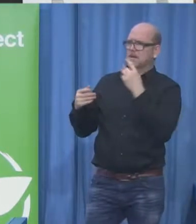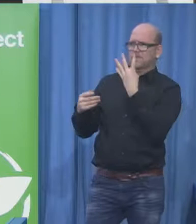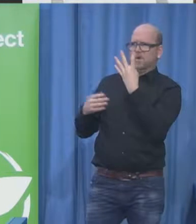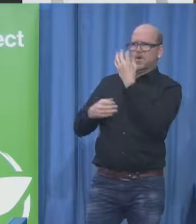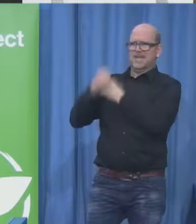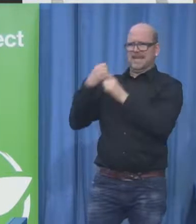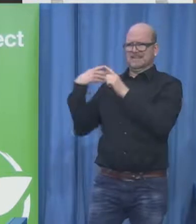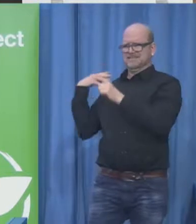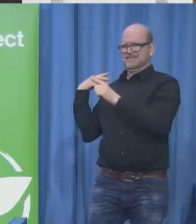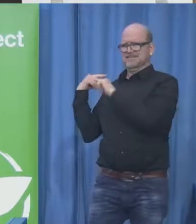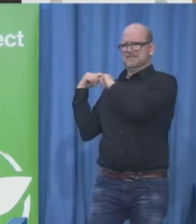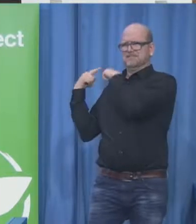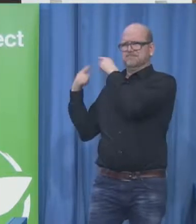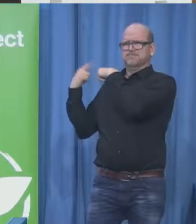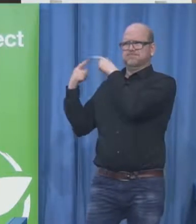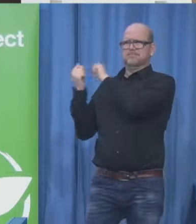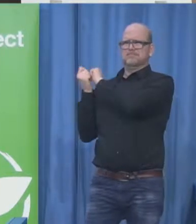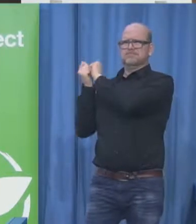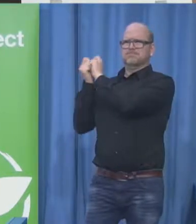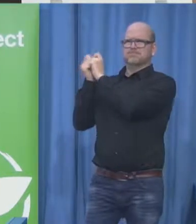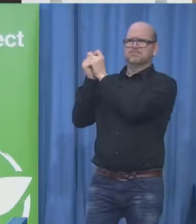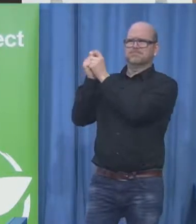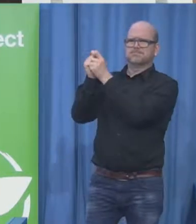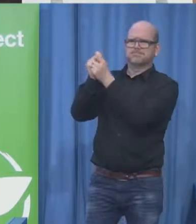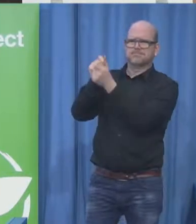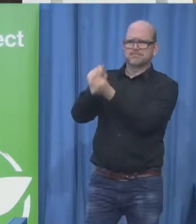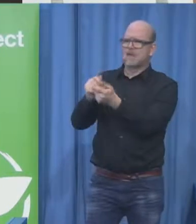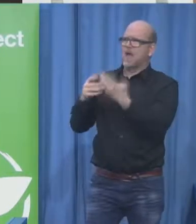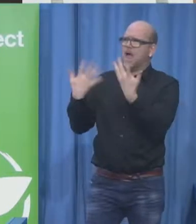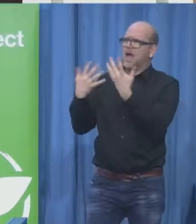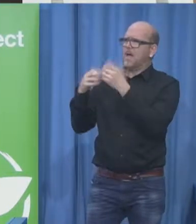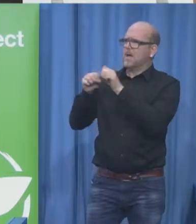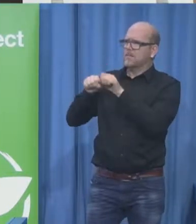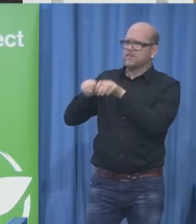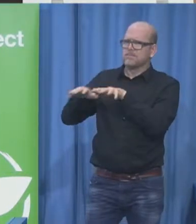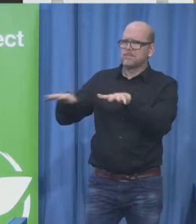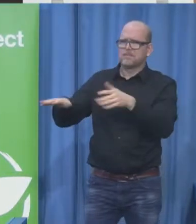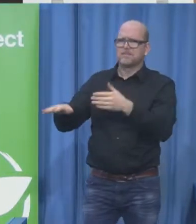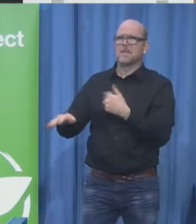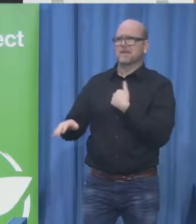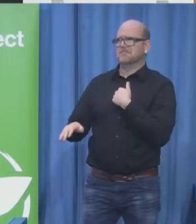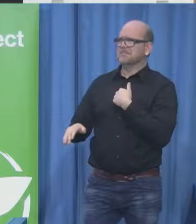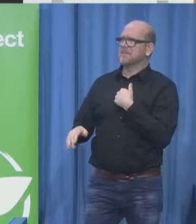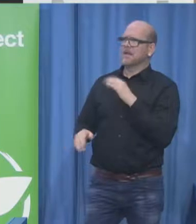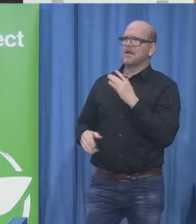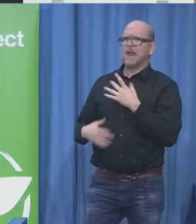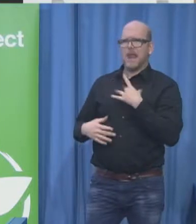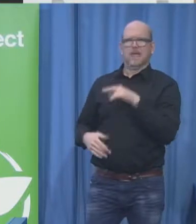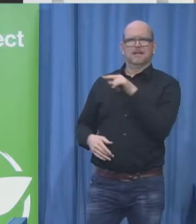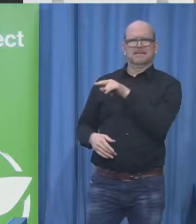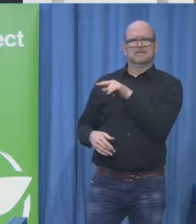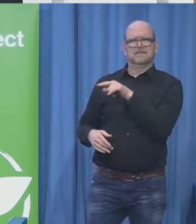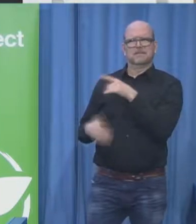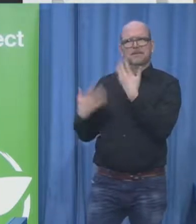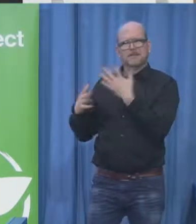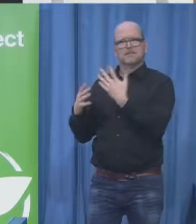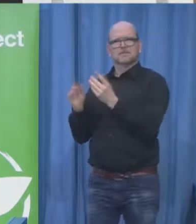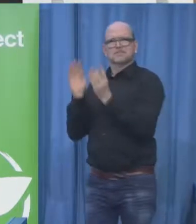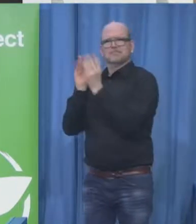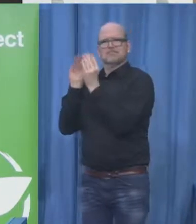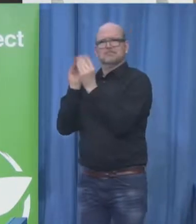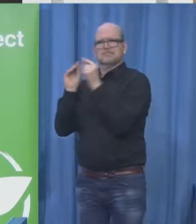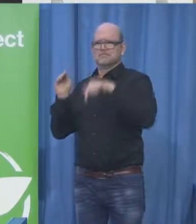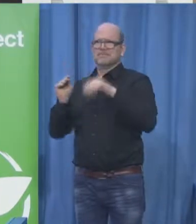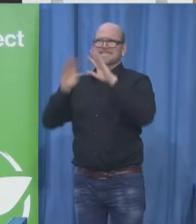times here this week, the value of business in driving this agenda. In the last session as well, there was a joke